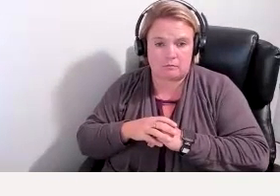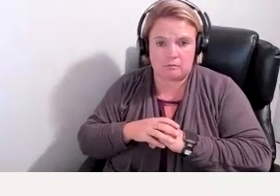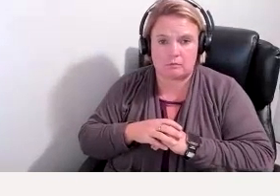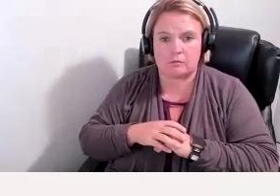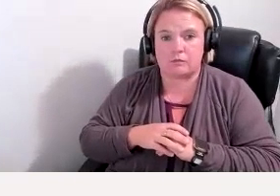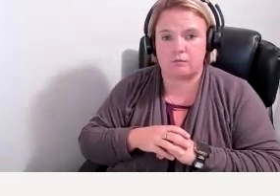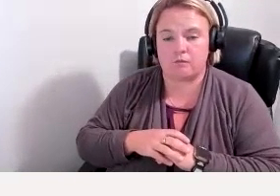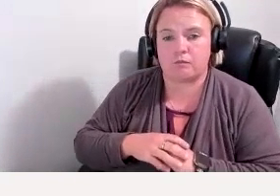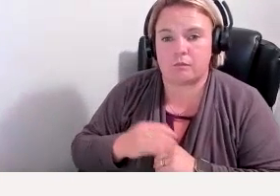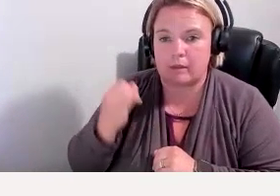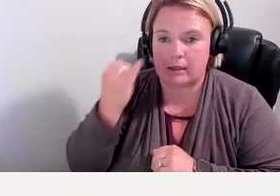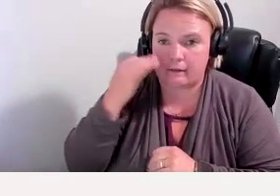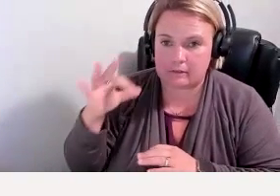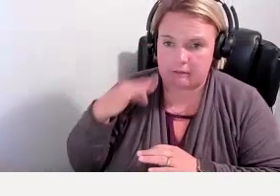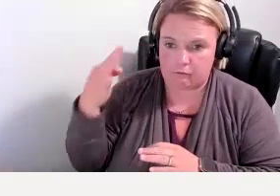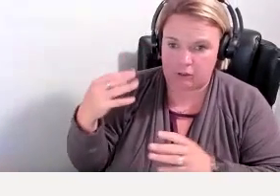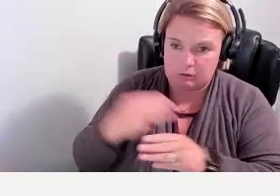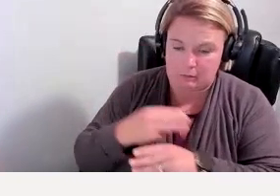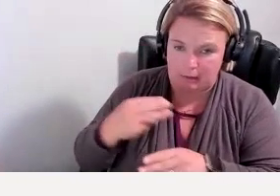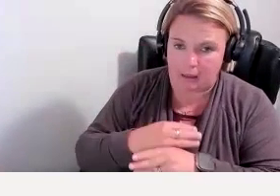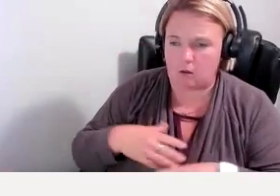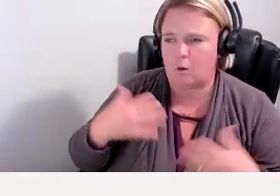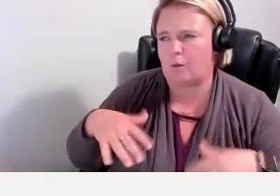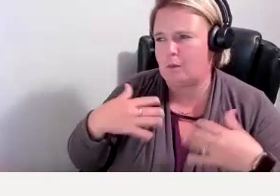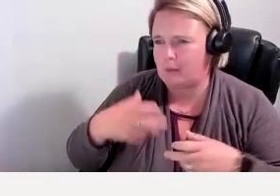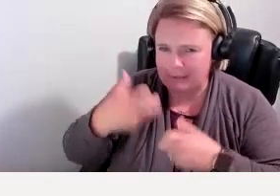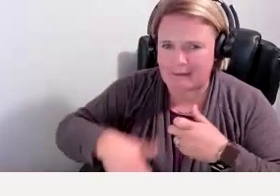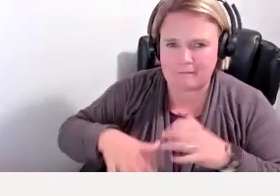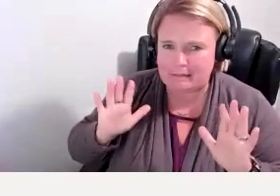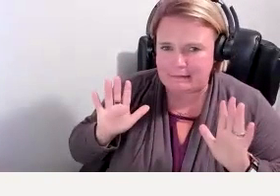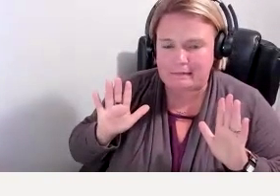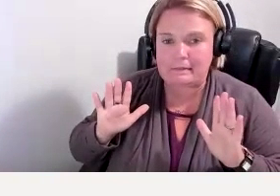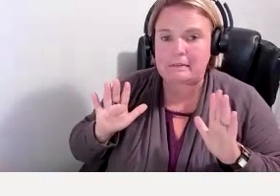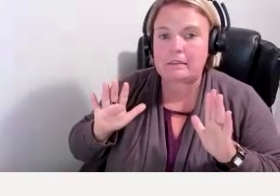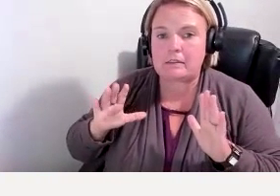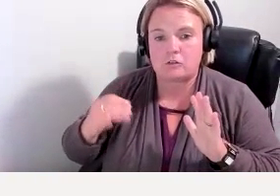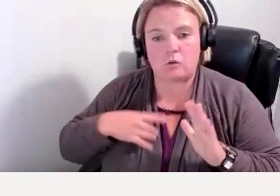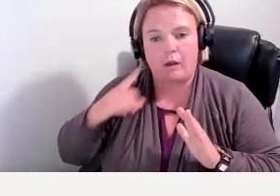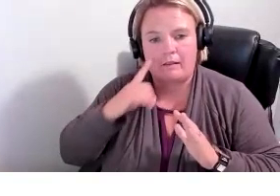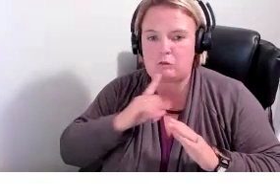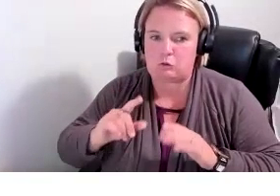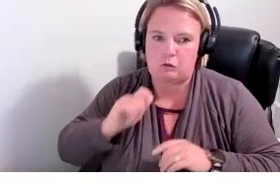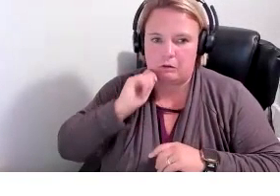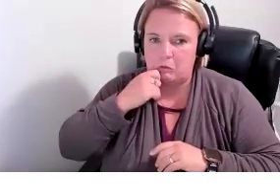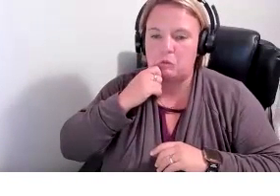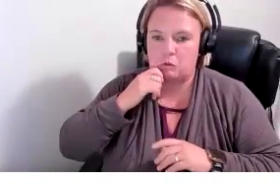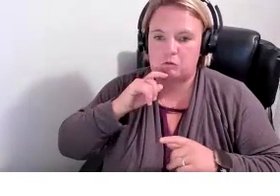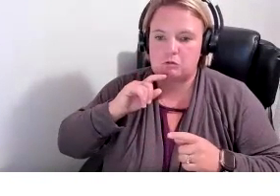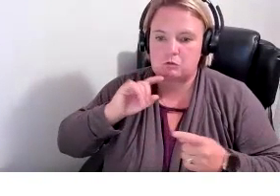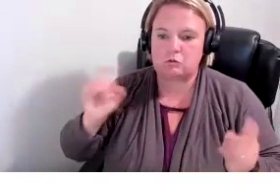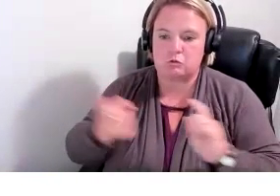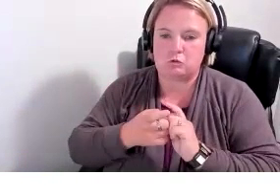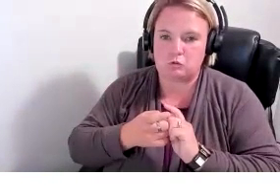was in French, is math, oh, it's so hard. But I just think this is really neat to convert your